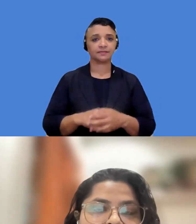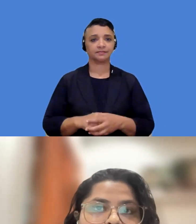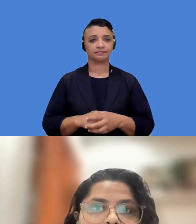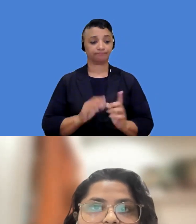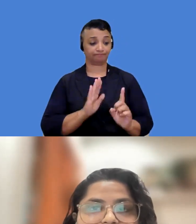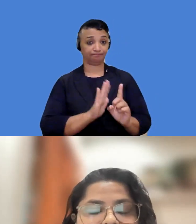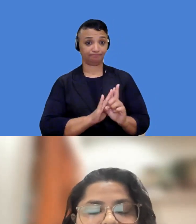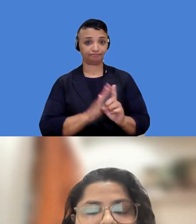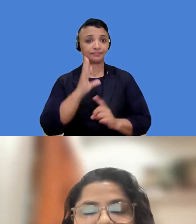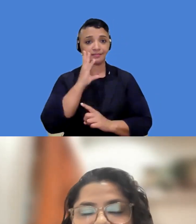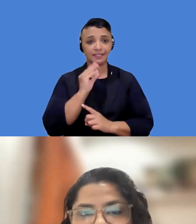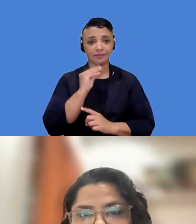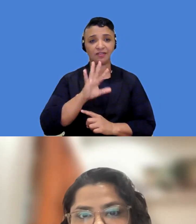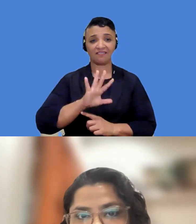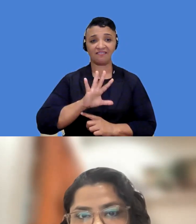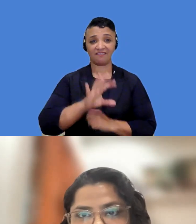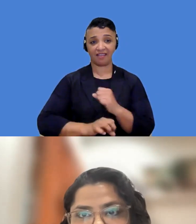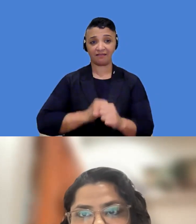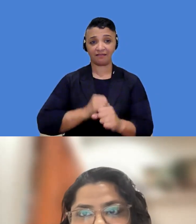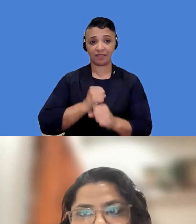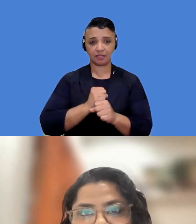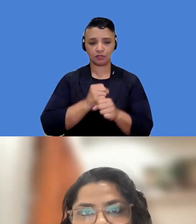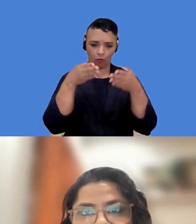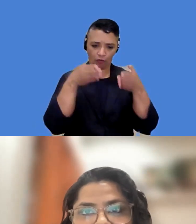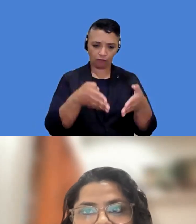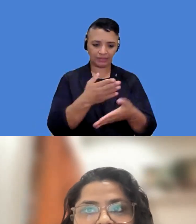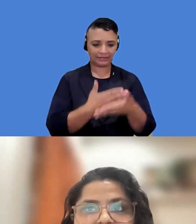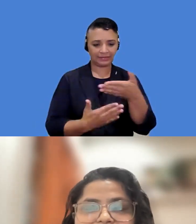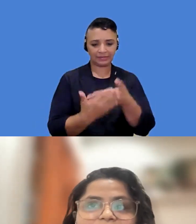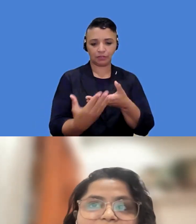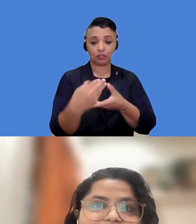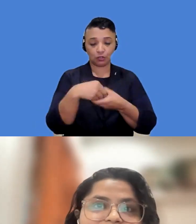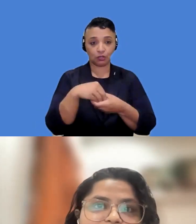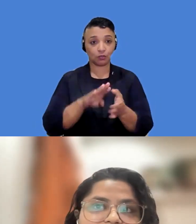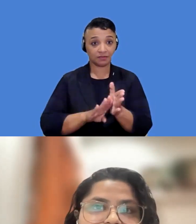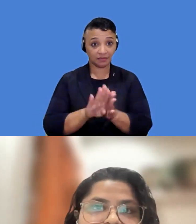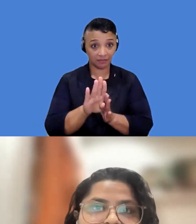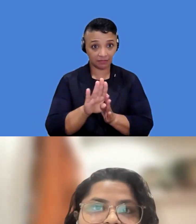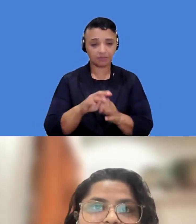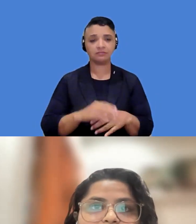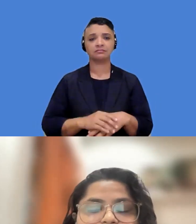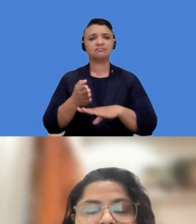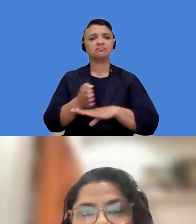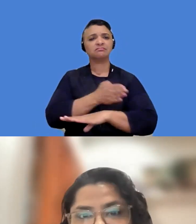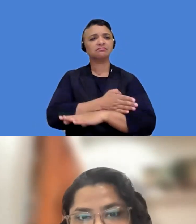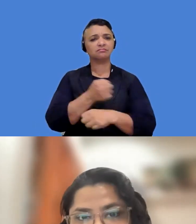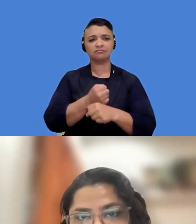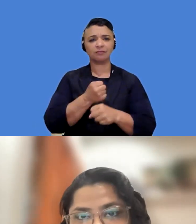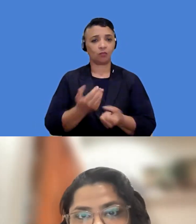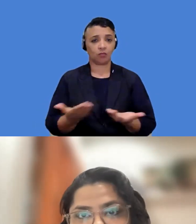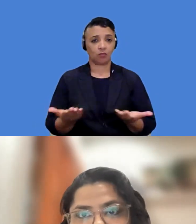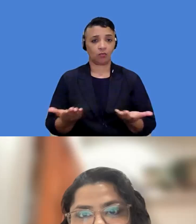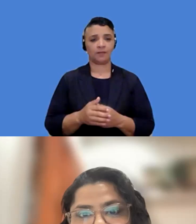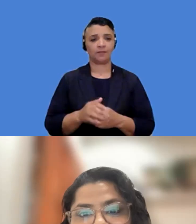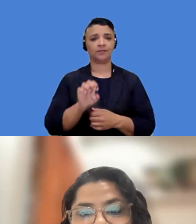experience working in disability inclusive development and has previously worked with the European